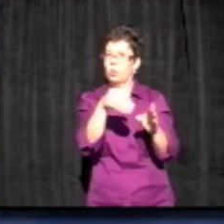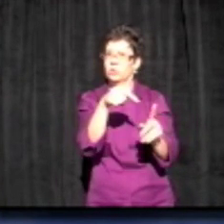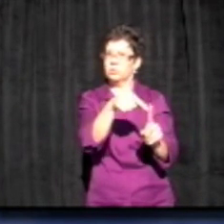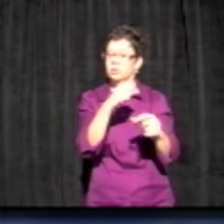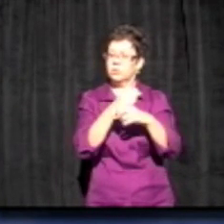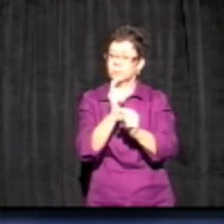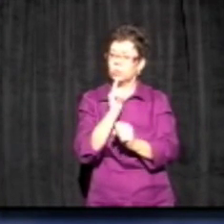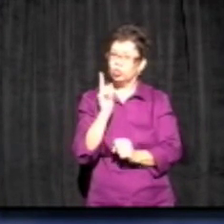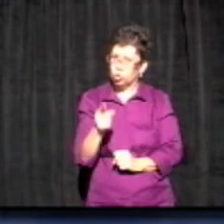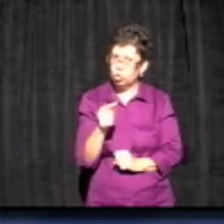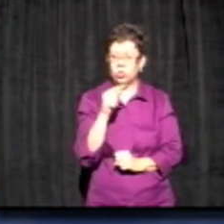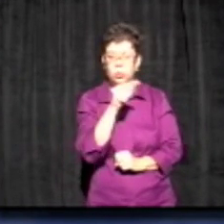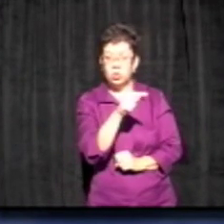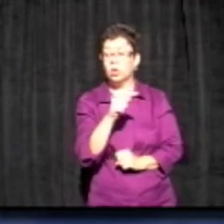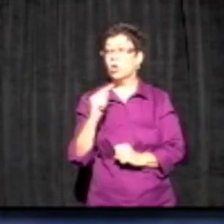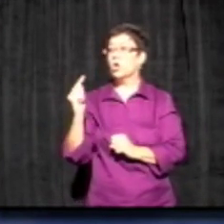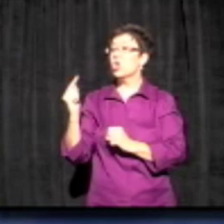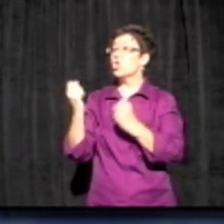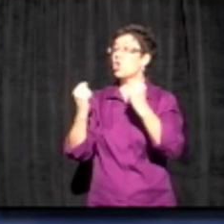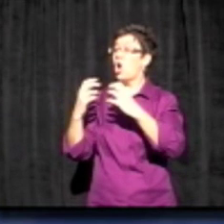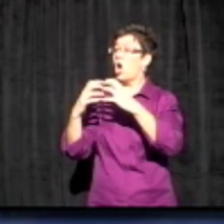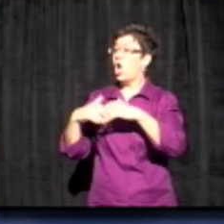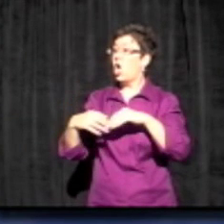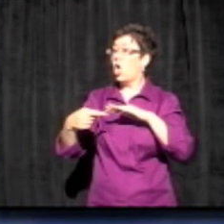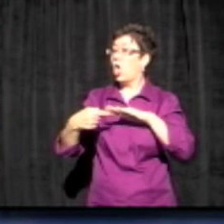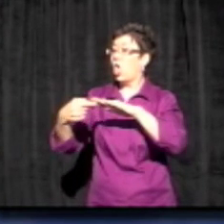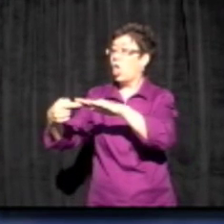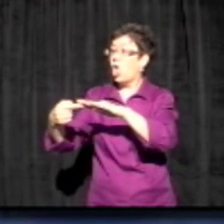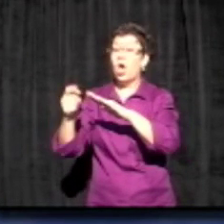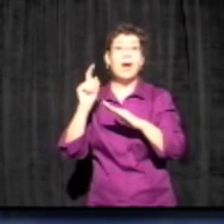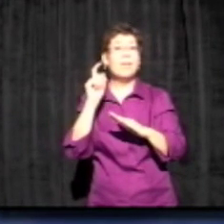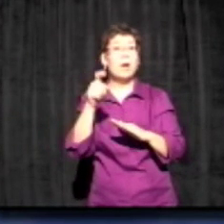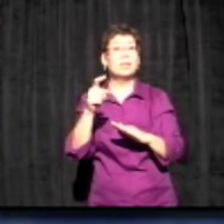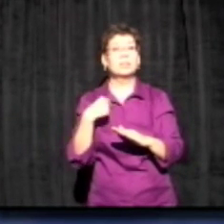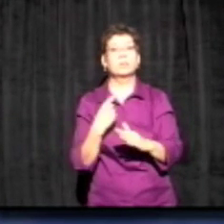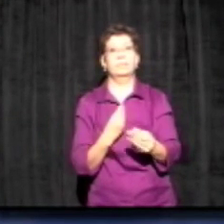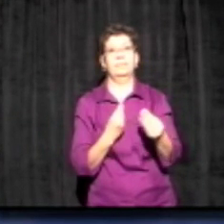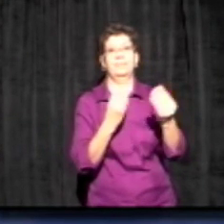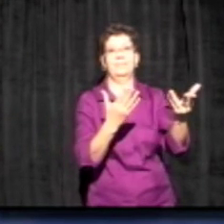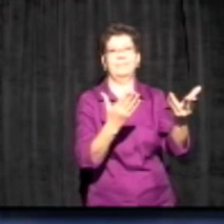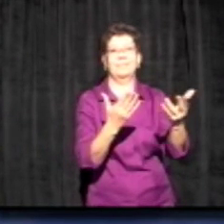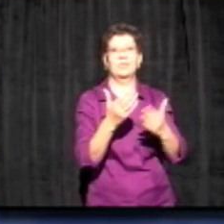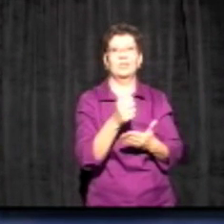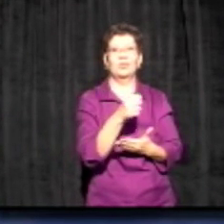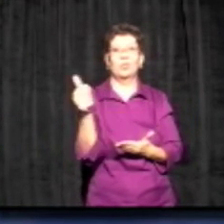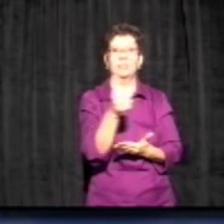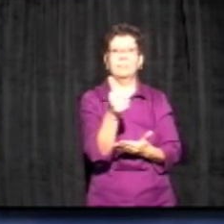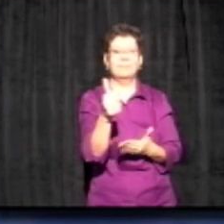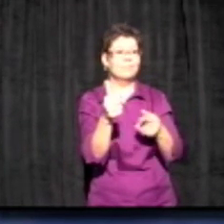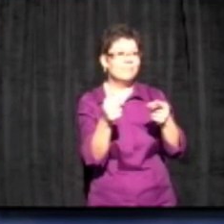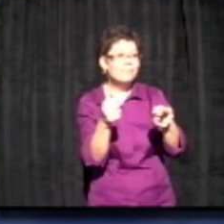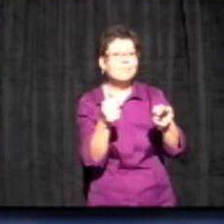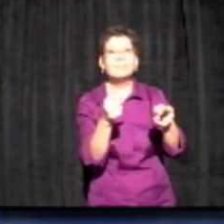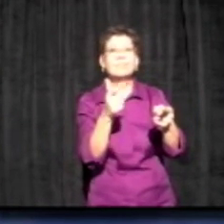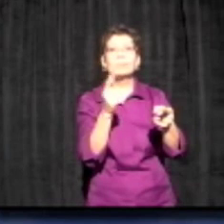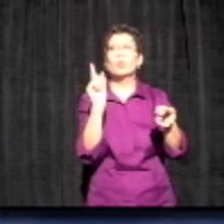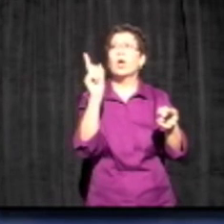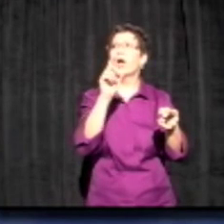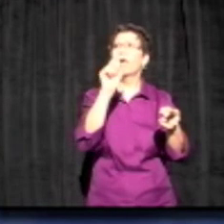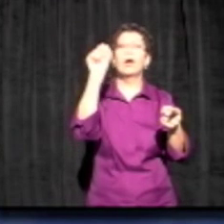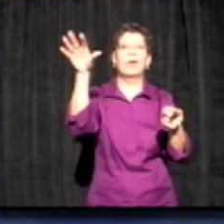make sure that if the vehicle does require a tow, that we'll provide transportation for the wheelchair